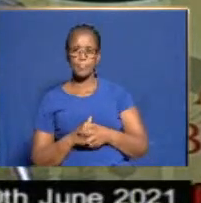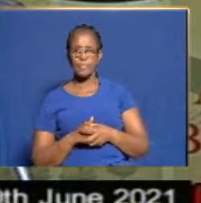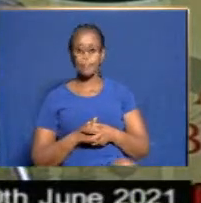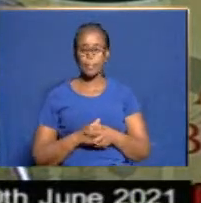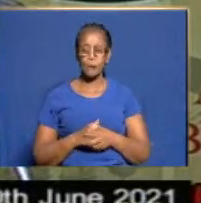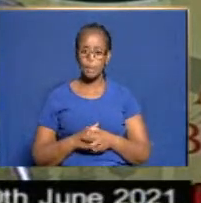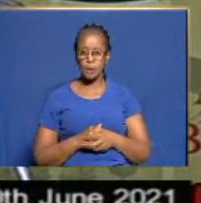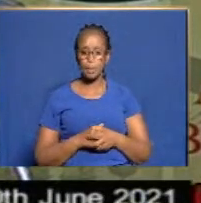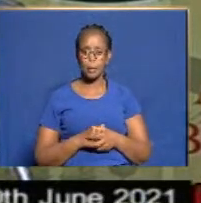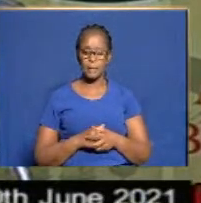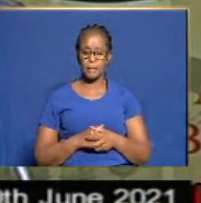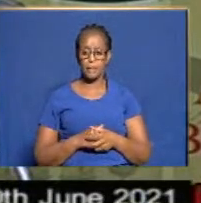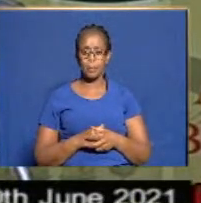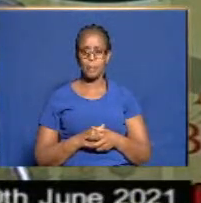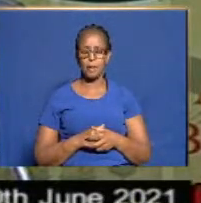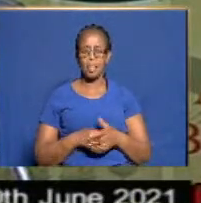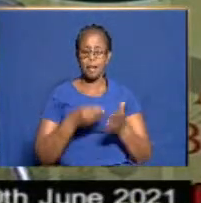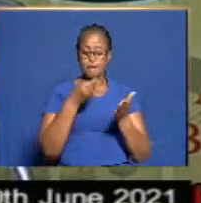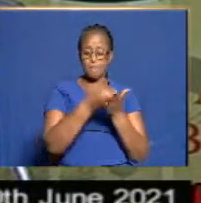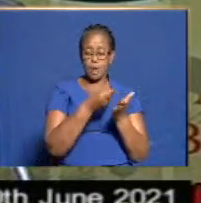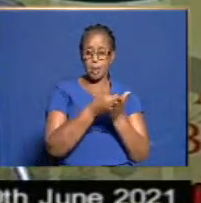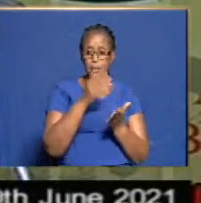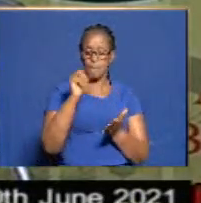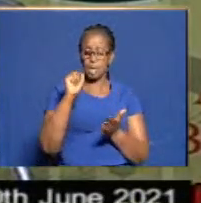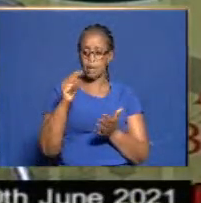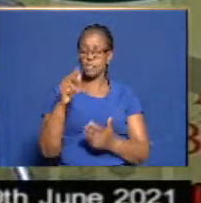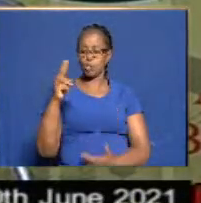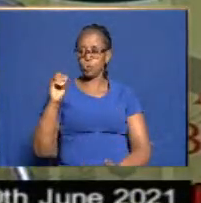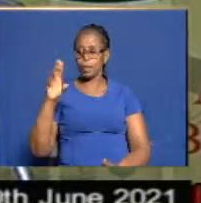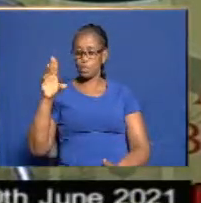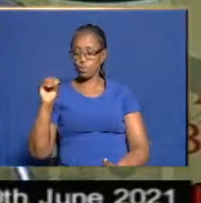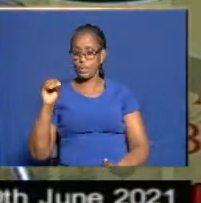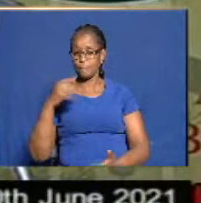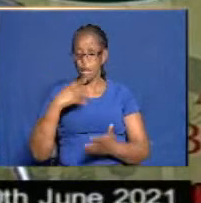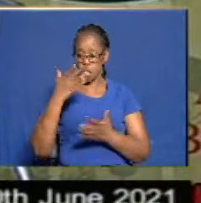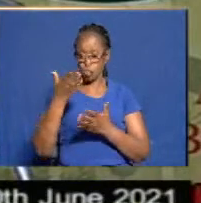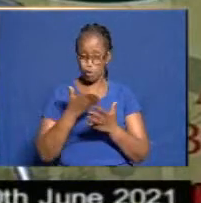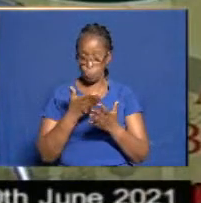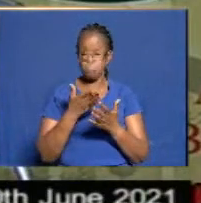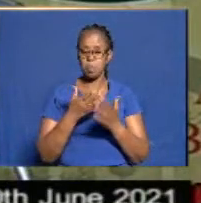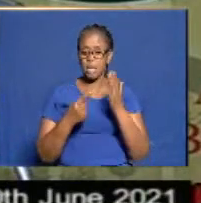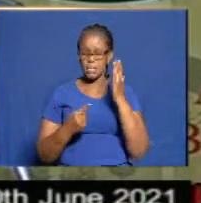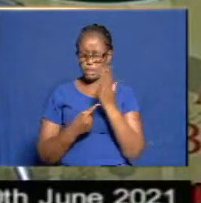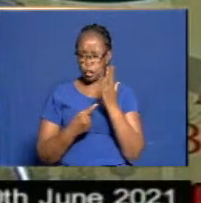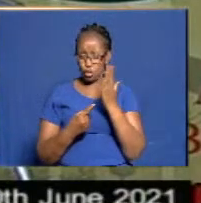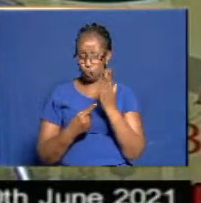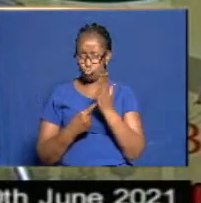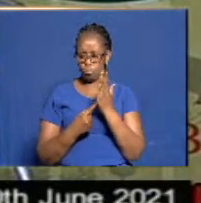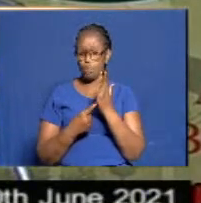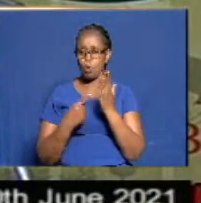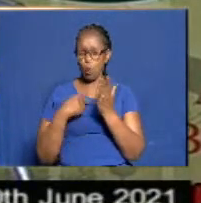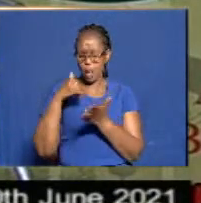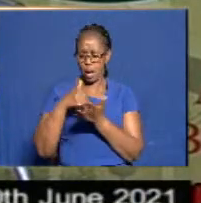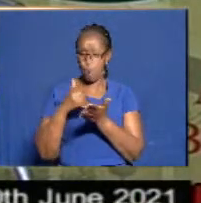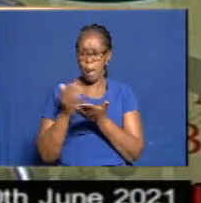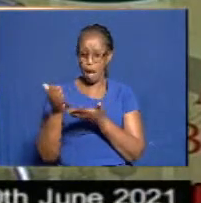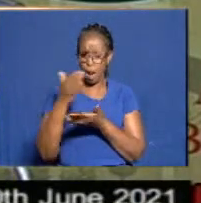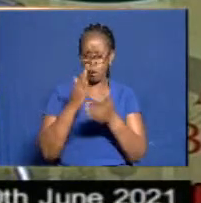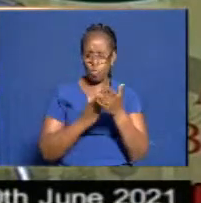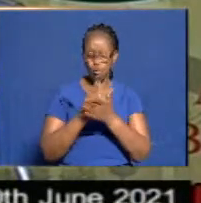the Finance Act 2020 introduced the digital service tax on income earned through the digital